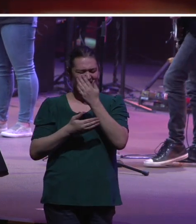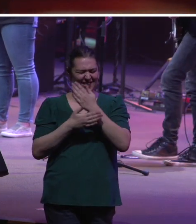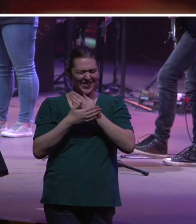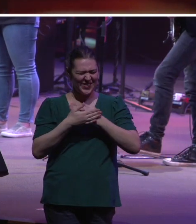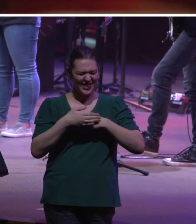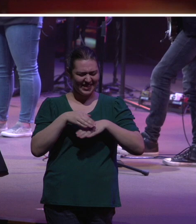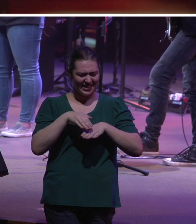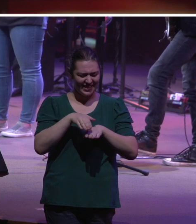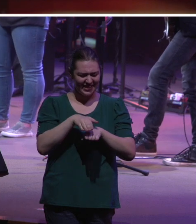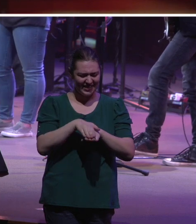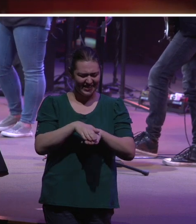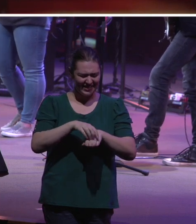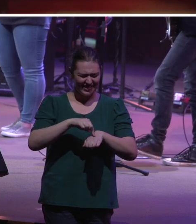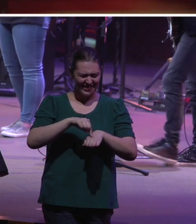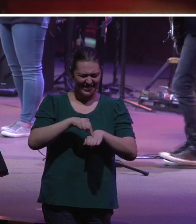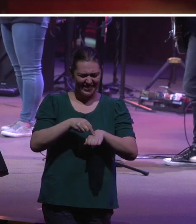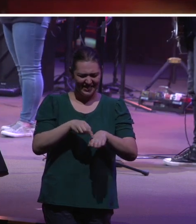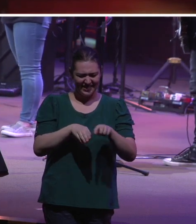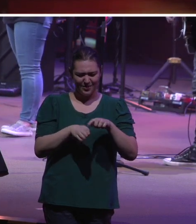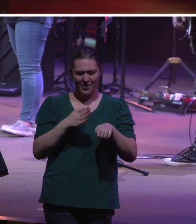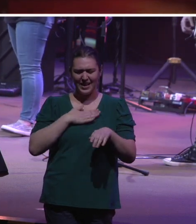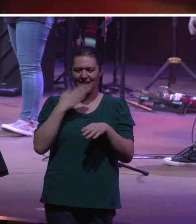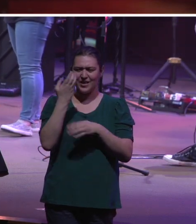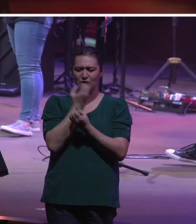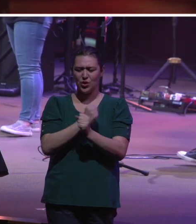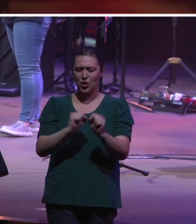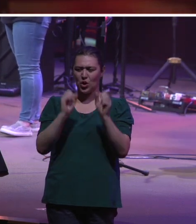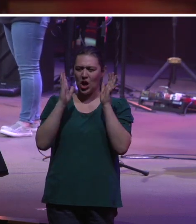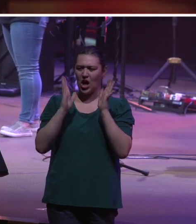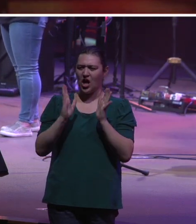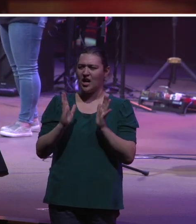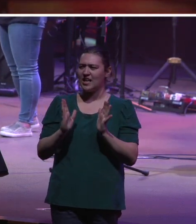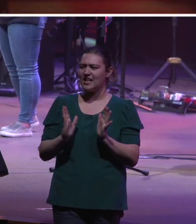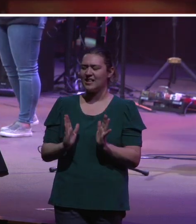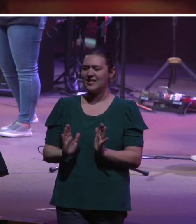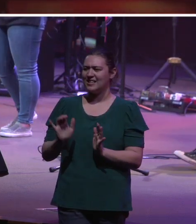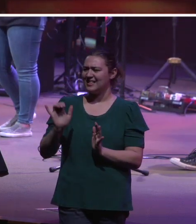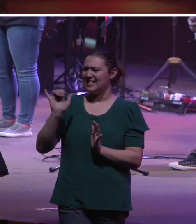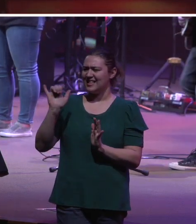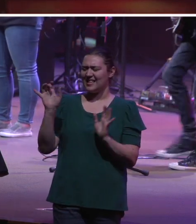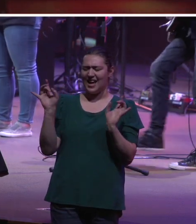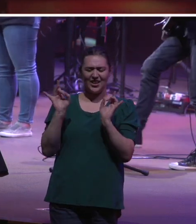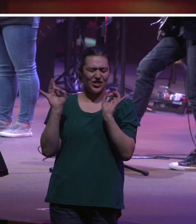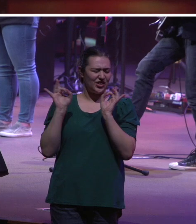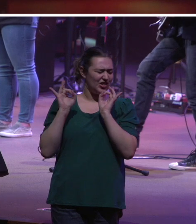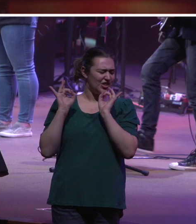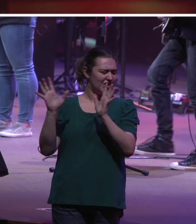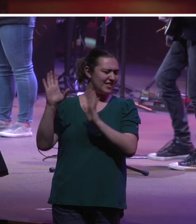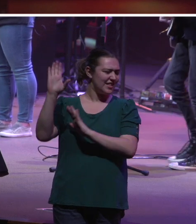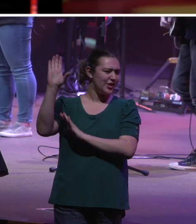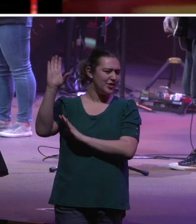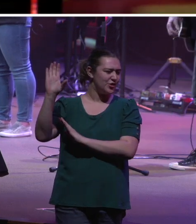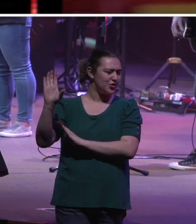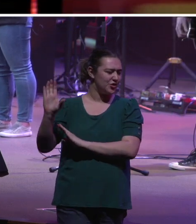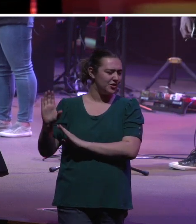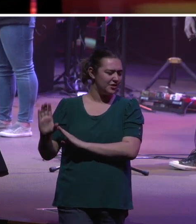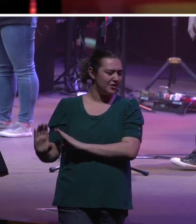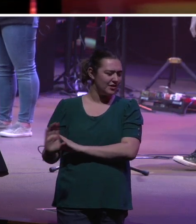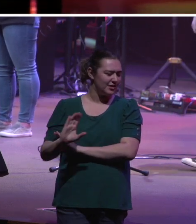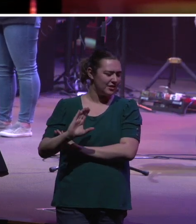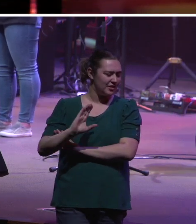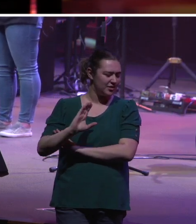his feet, my Savior on that cursed